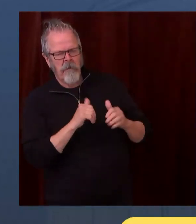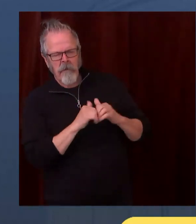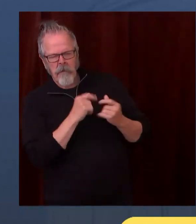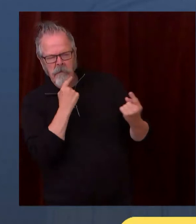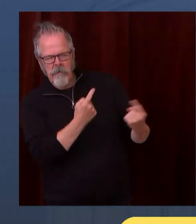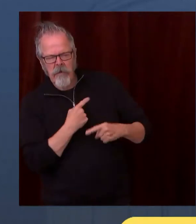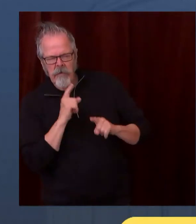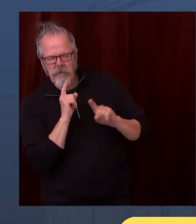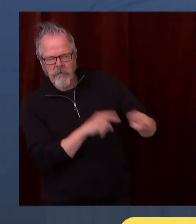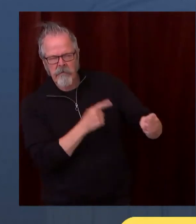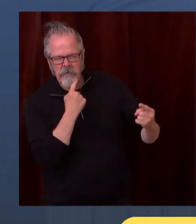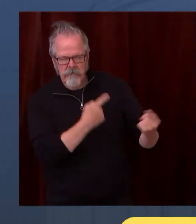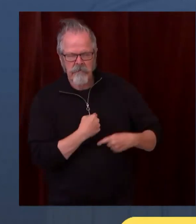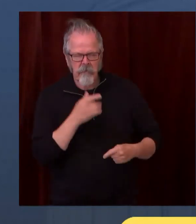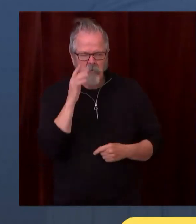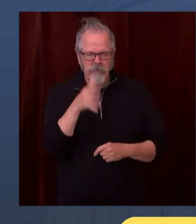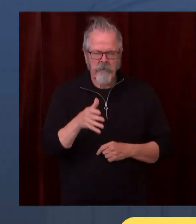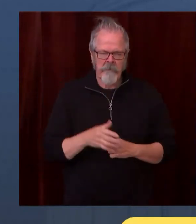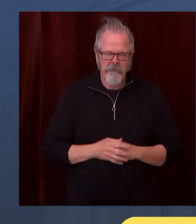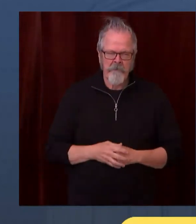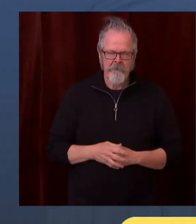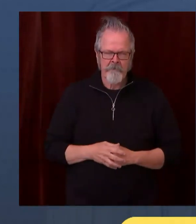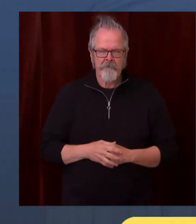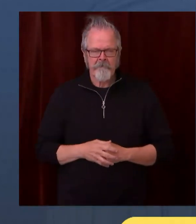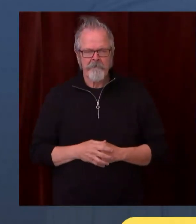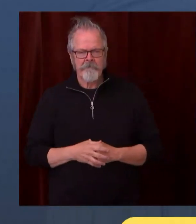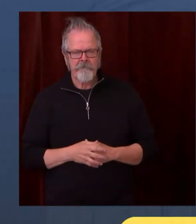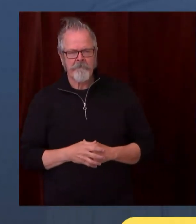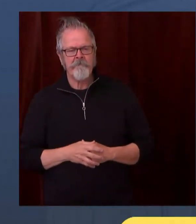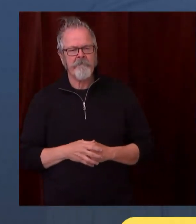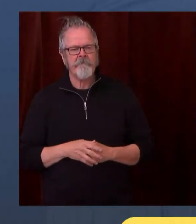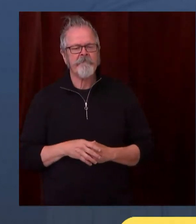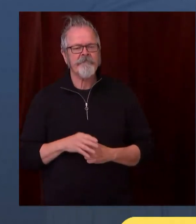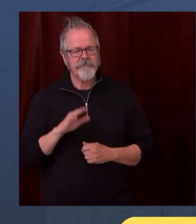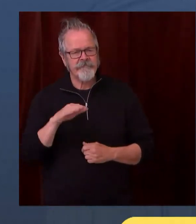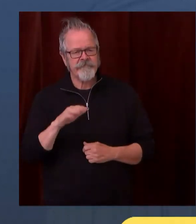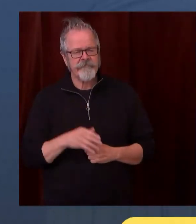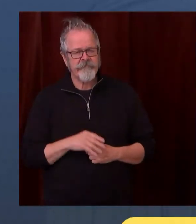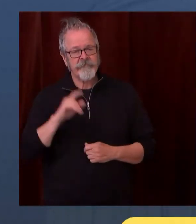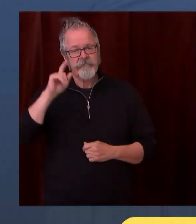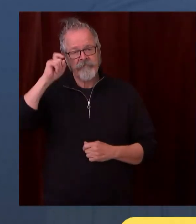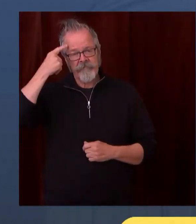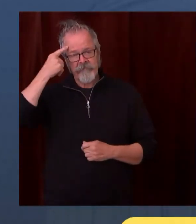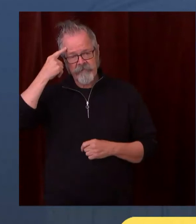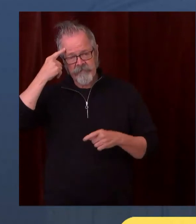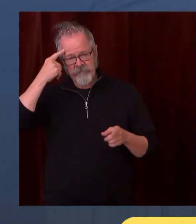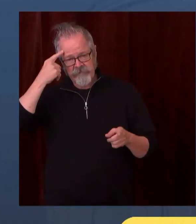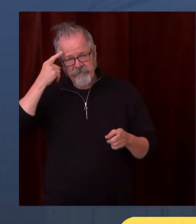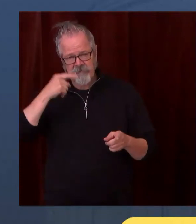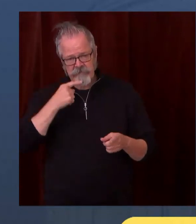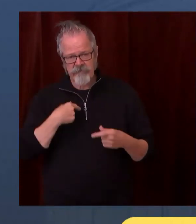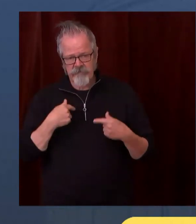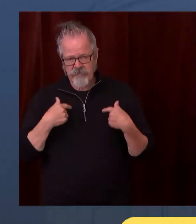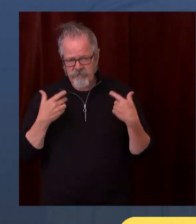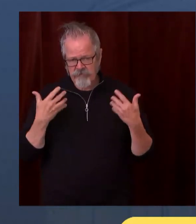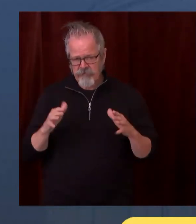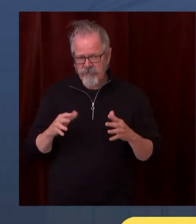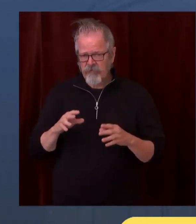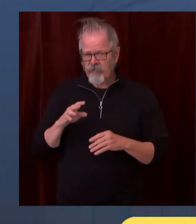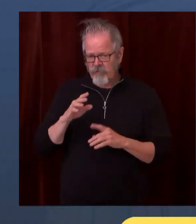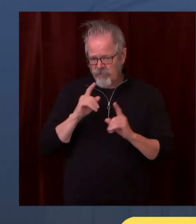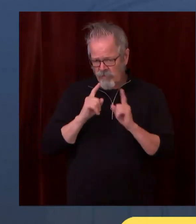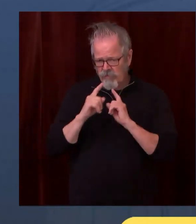Columbia leadership, we could not think of a way to resolve this problem. That was 2 or 3 weeks ago.